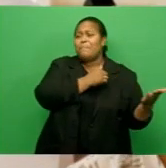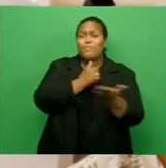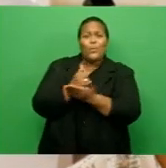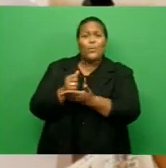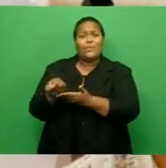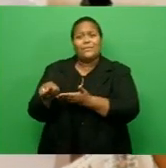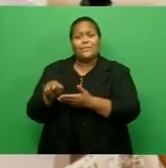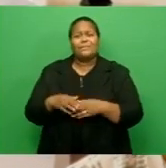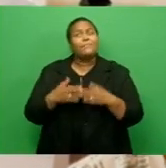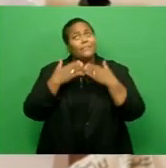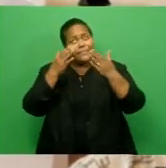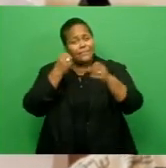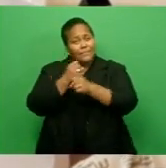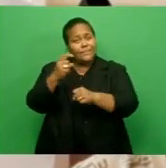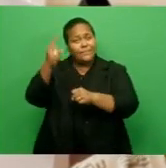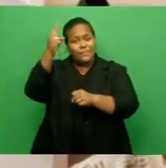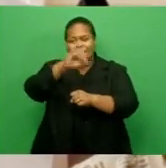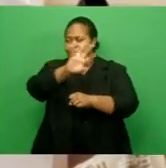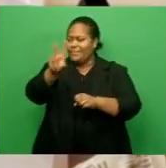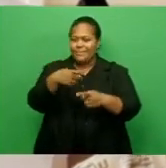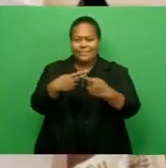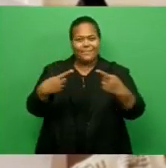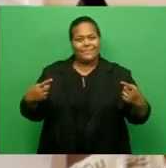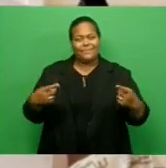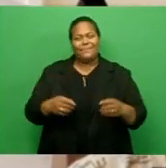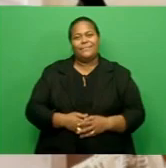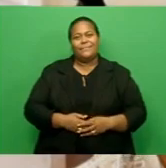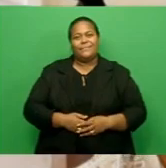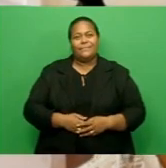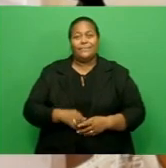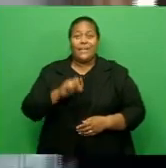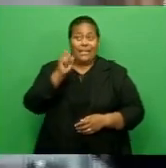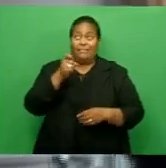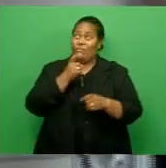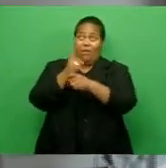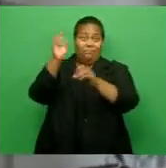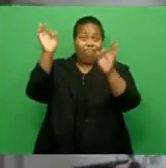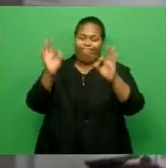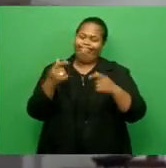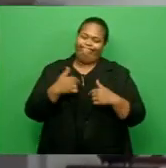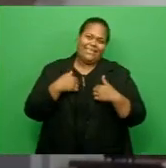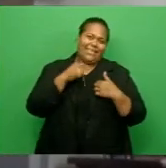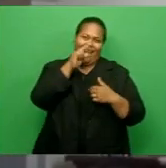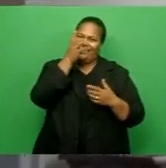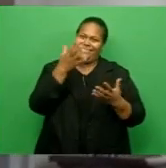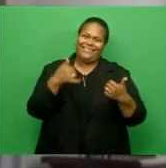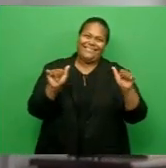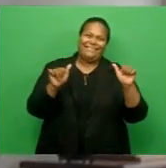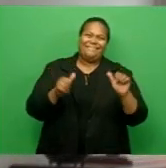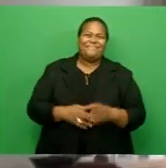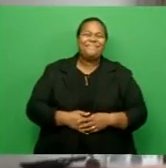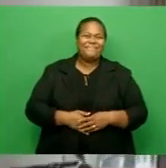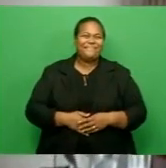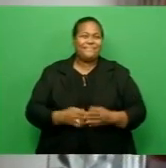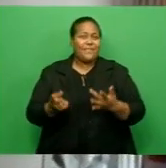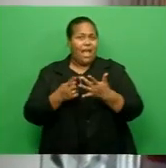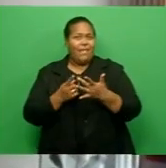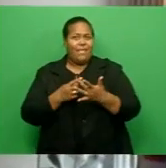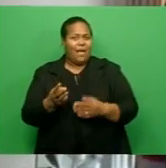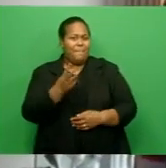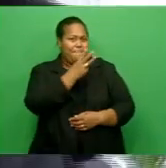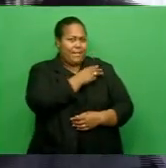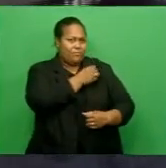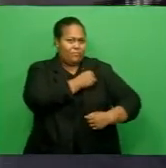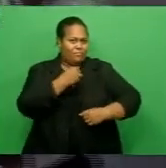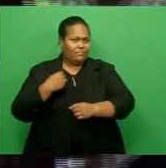way. Thank God for everything. Without him, I wouldn't be here. Other medal recipients include Major Israeli